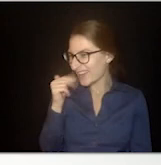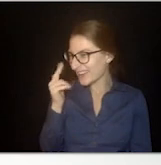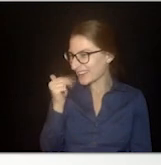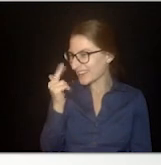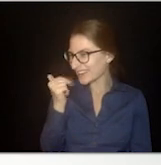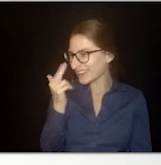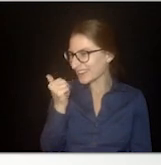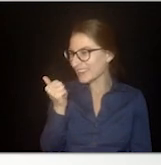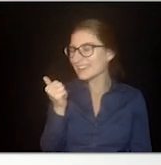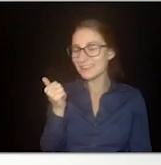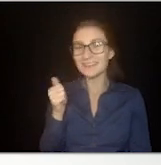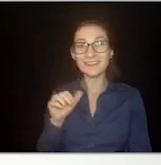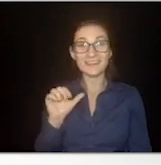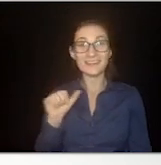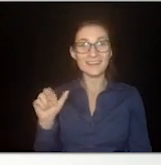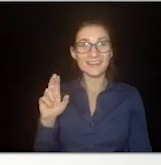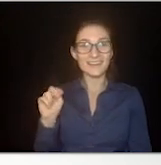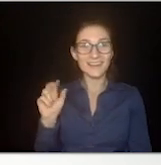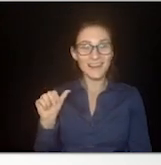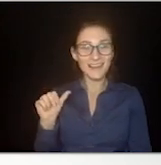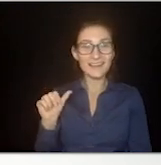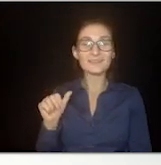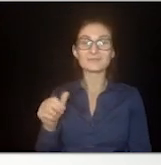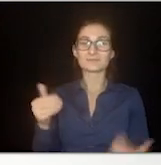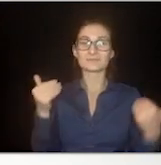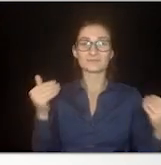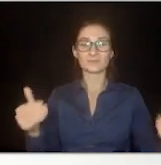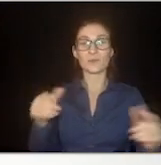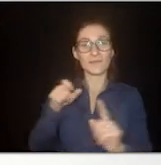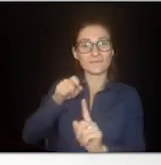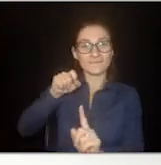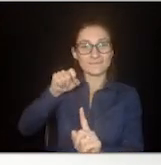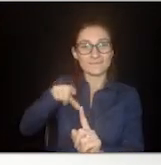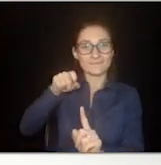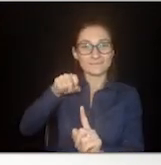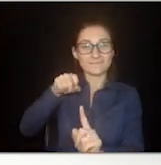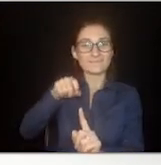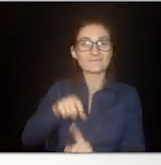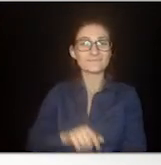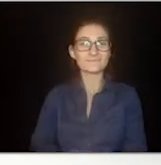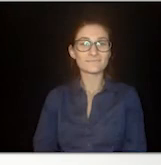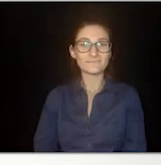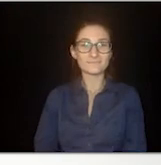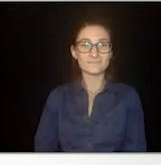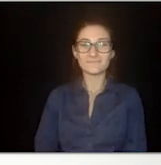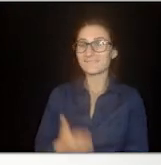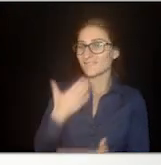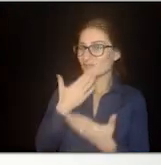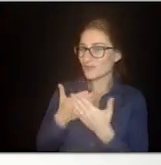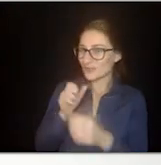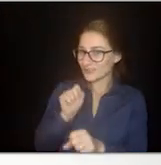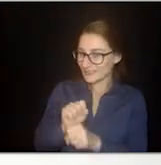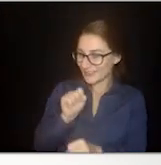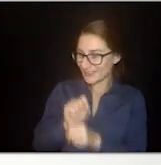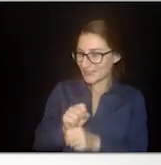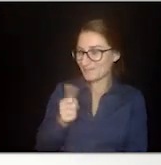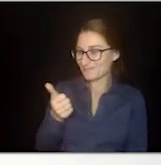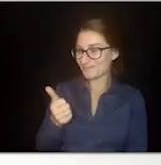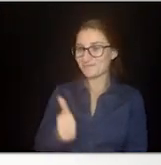It's really funny. Arna activates it again. Good job.